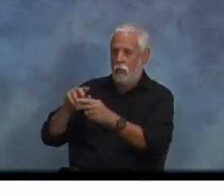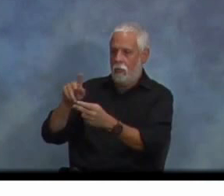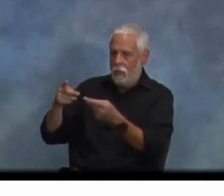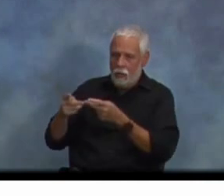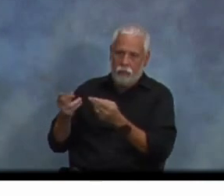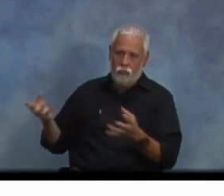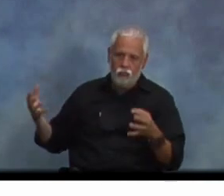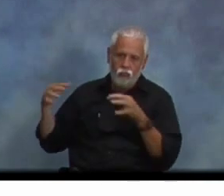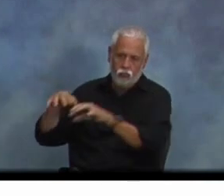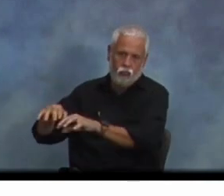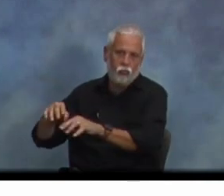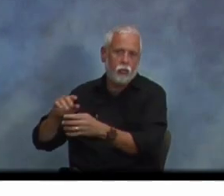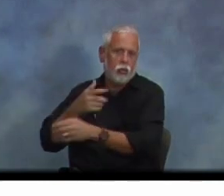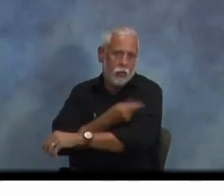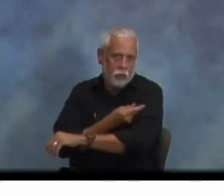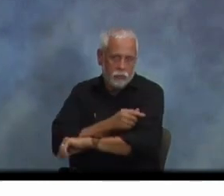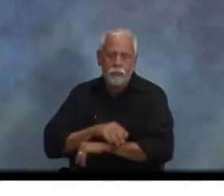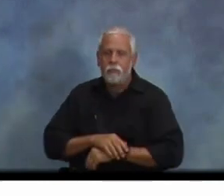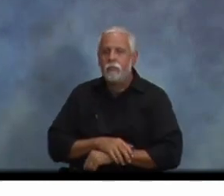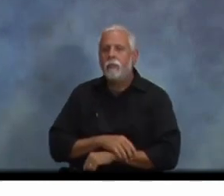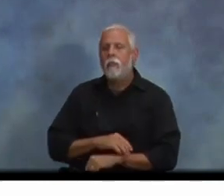location for outreach events.